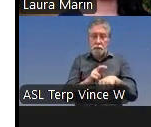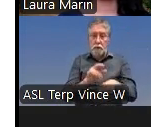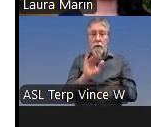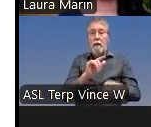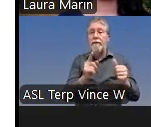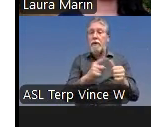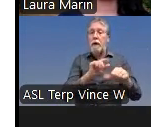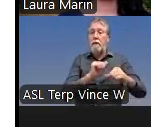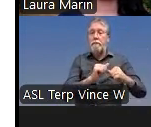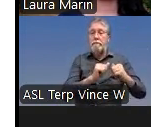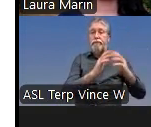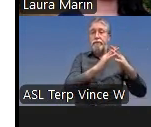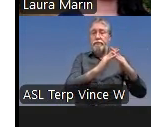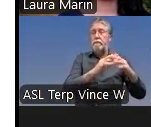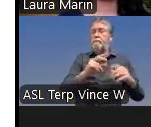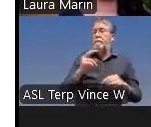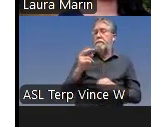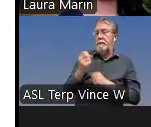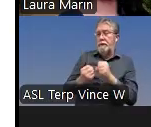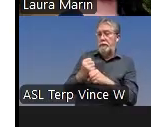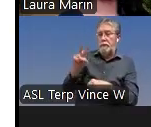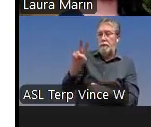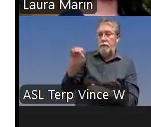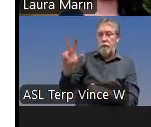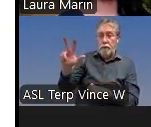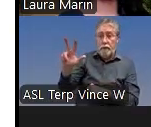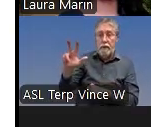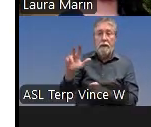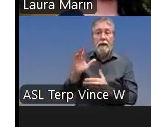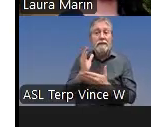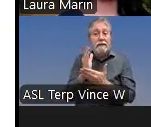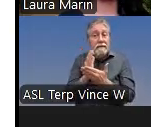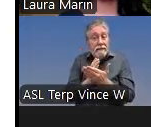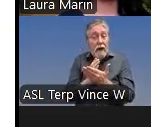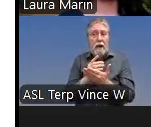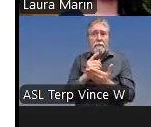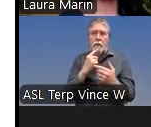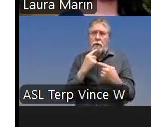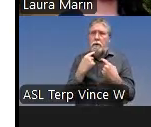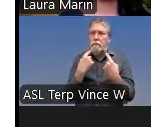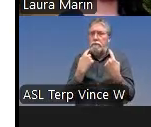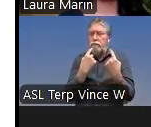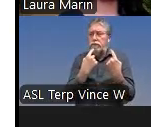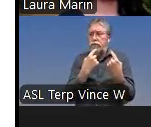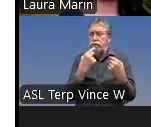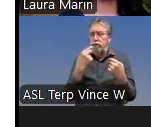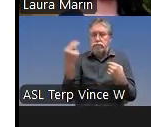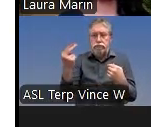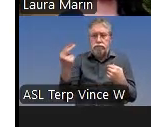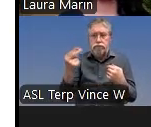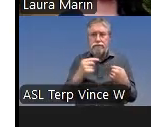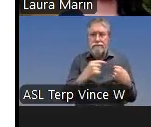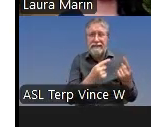in 2003. So some of these have an extensive history. I wish the data record were